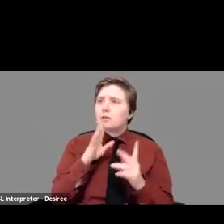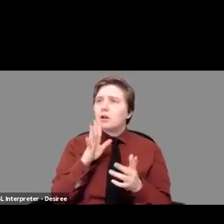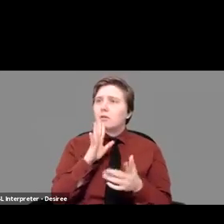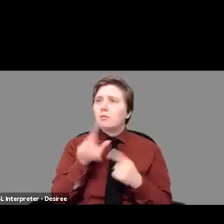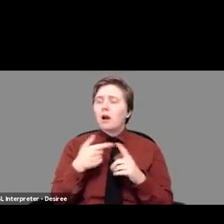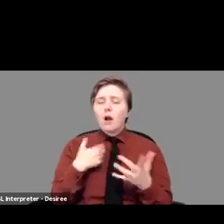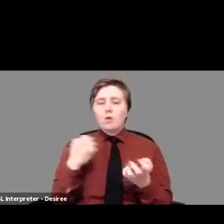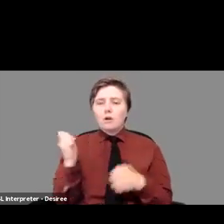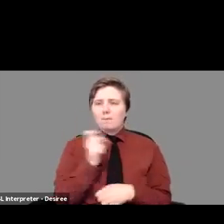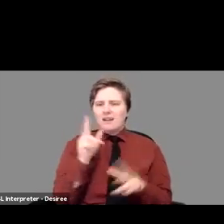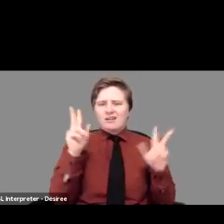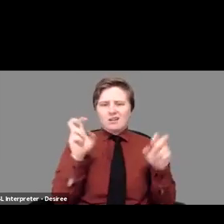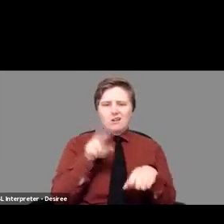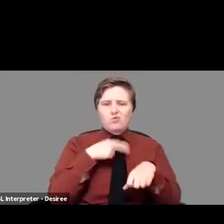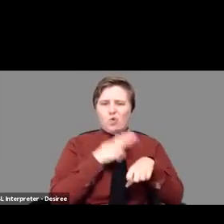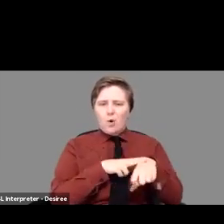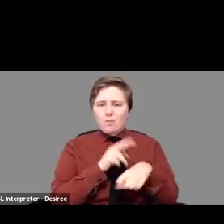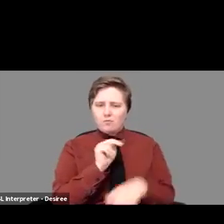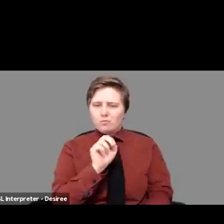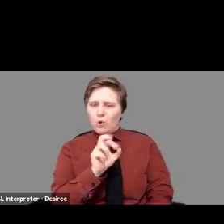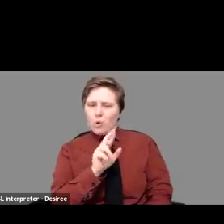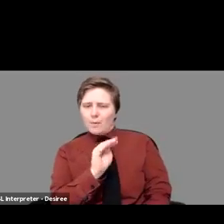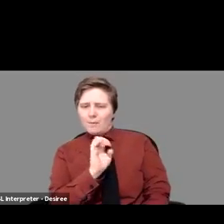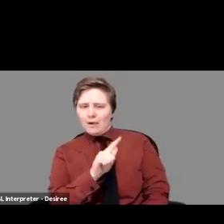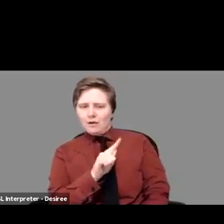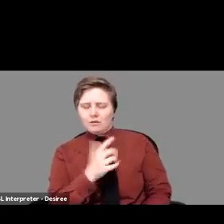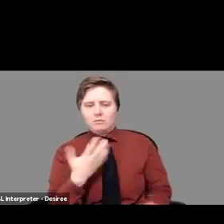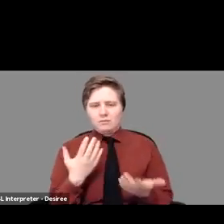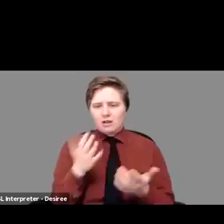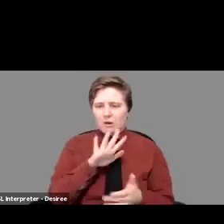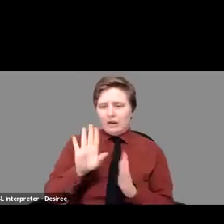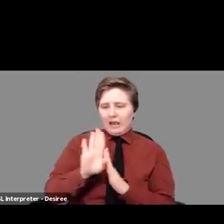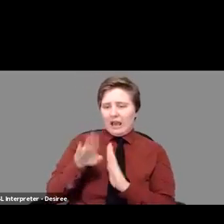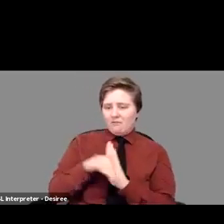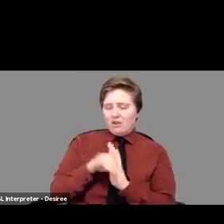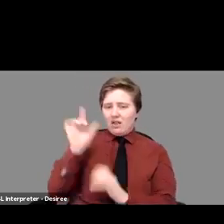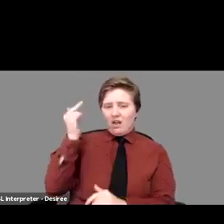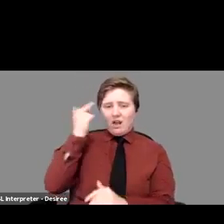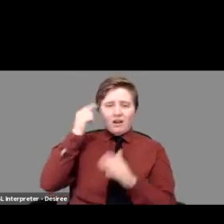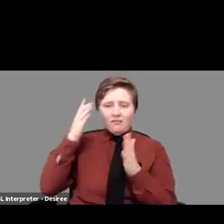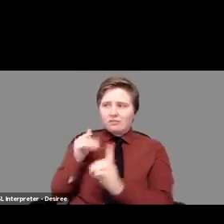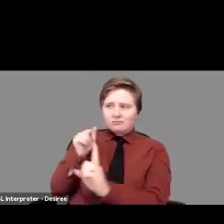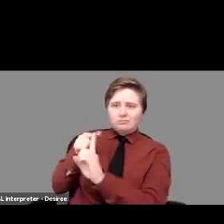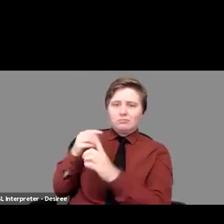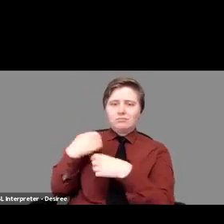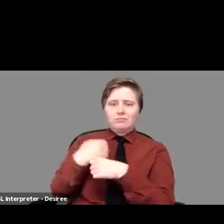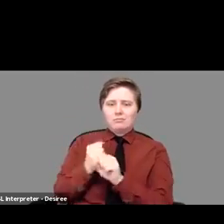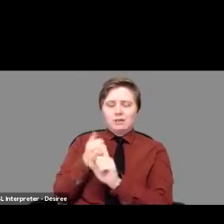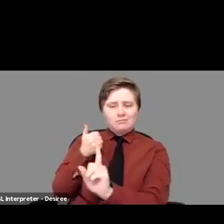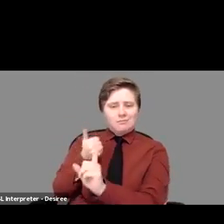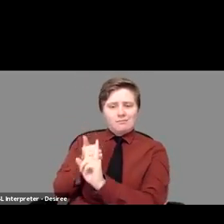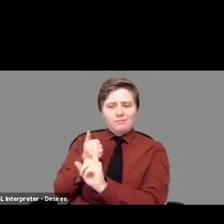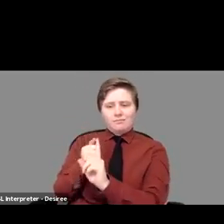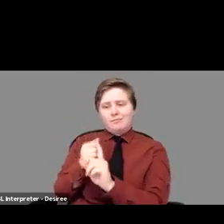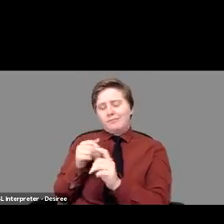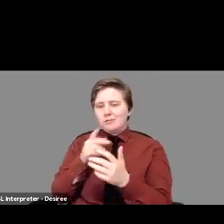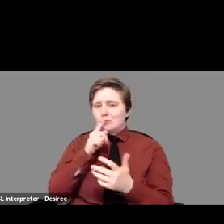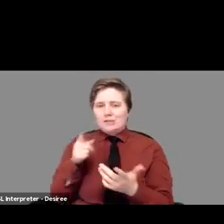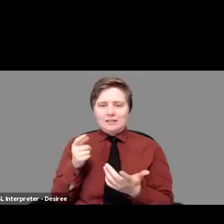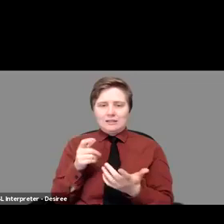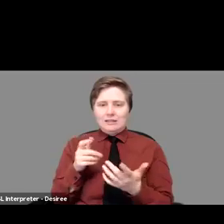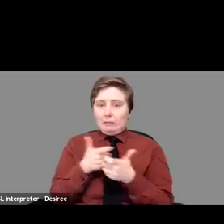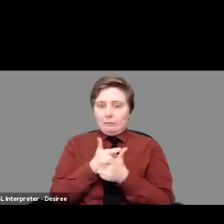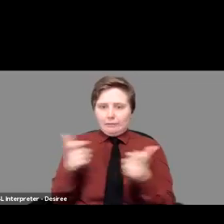resembling normal. Here in about a half an hour, the governor is going to make his really a